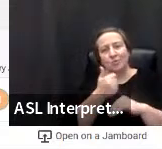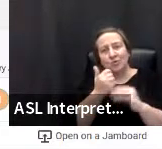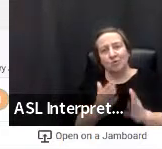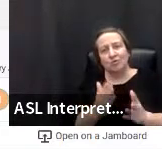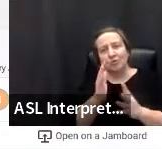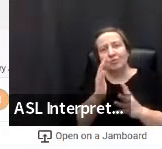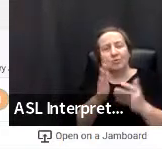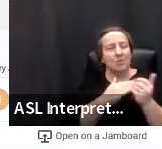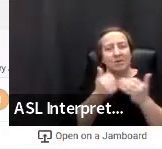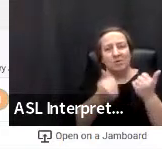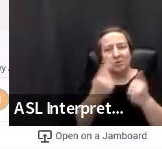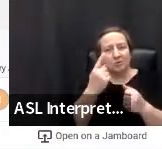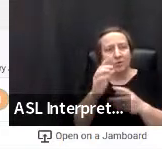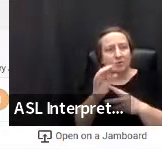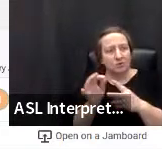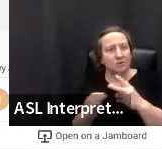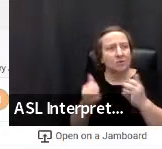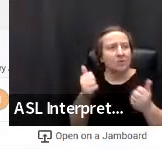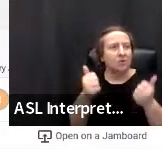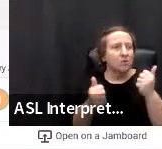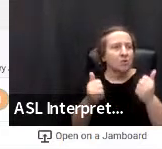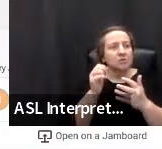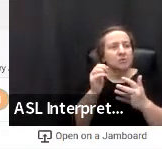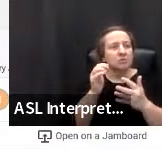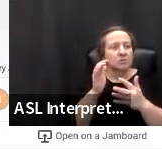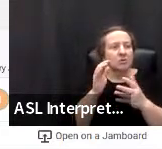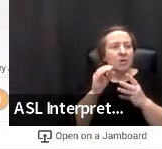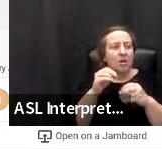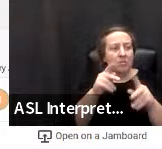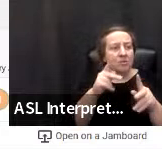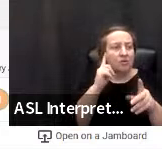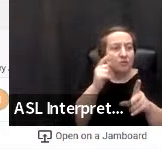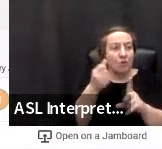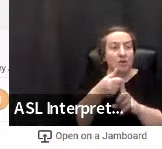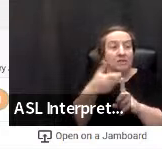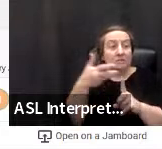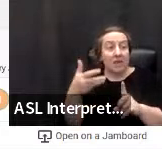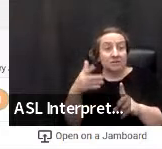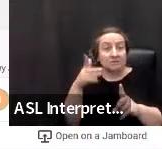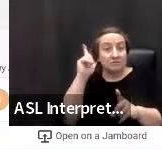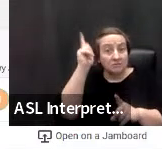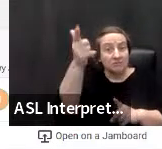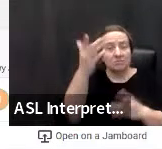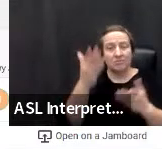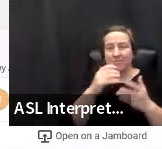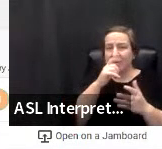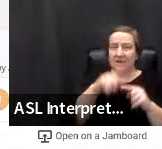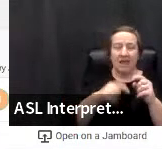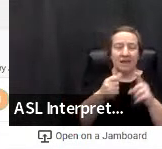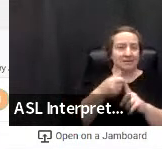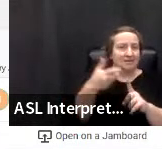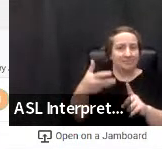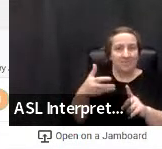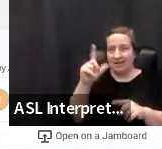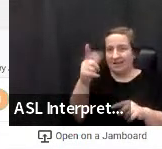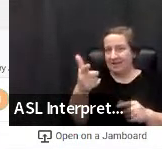What are the opportunities of expansion long-term? Probably not a lot of opportunity for expansion either.